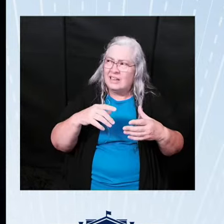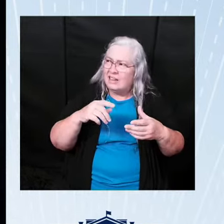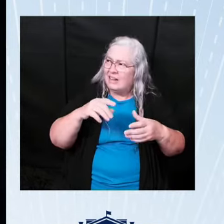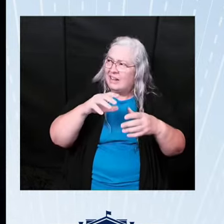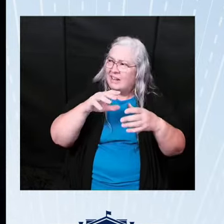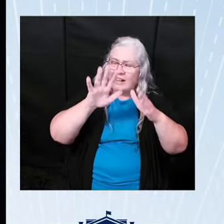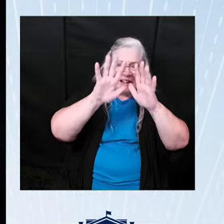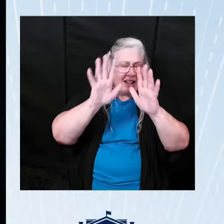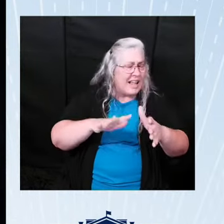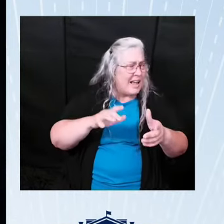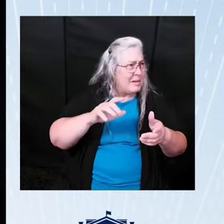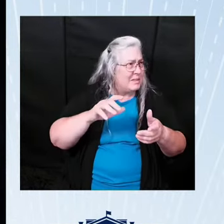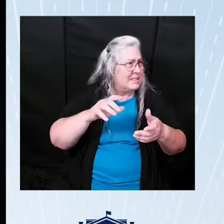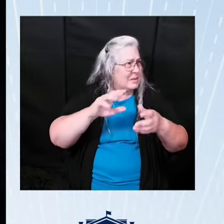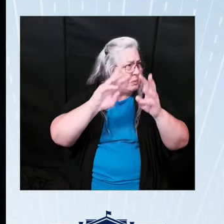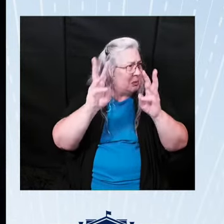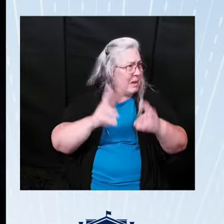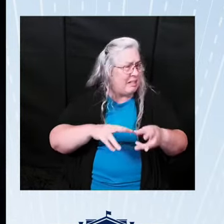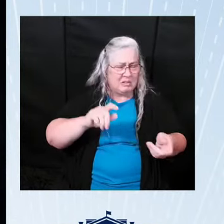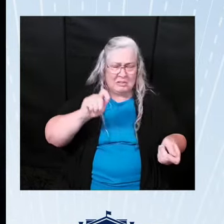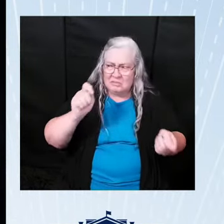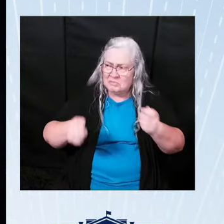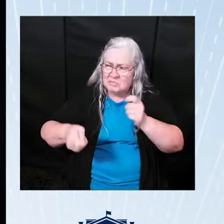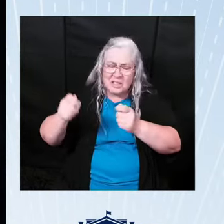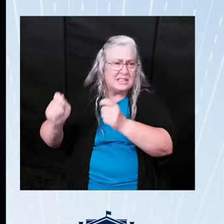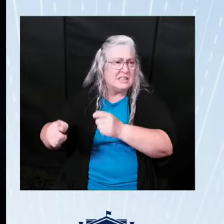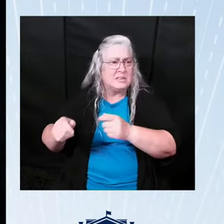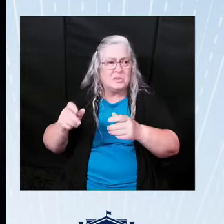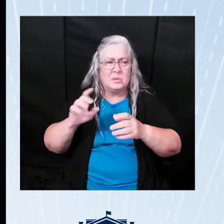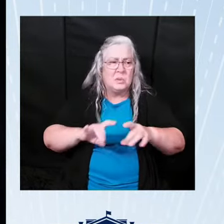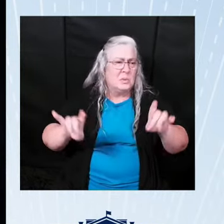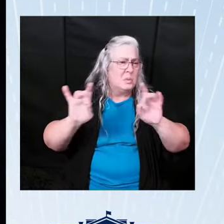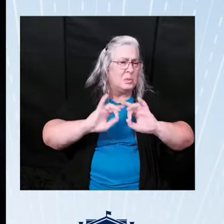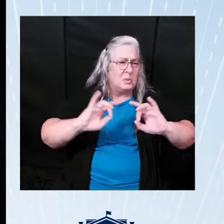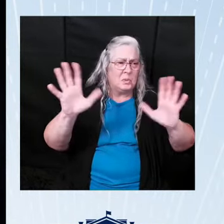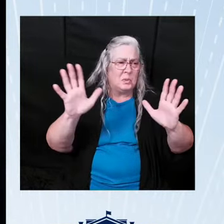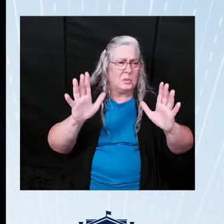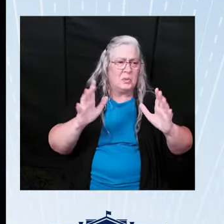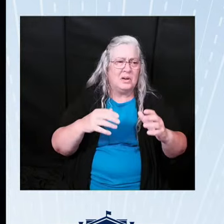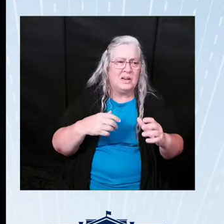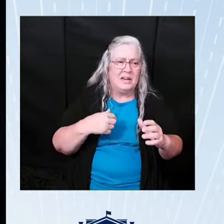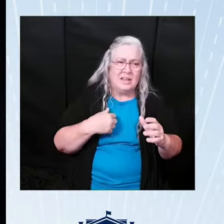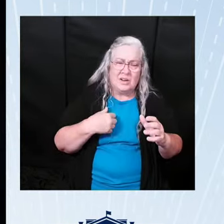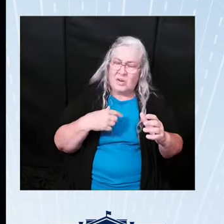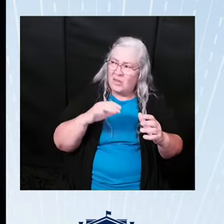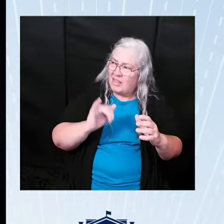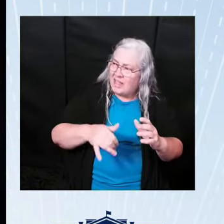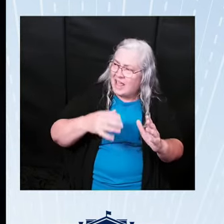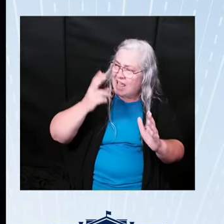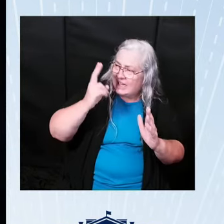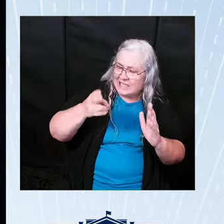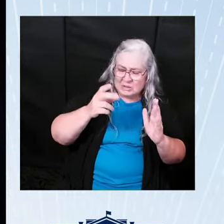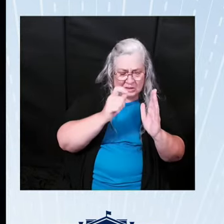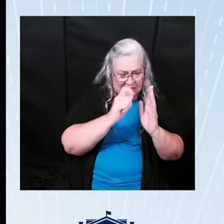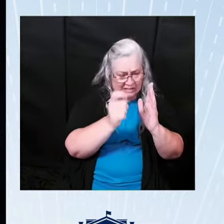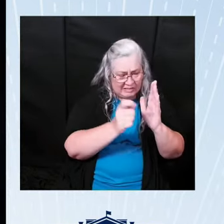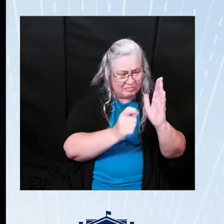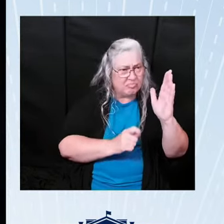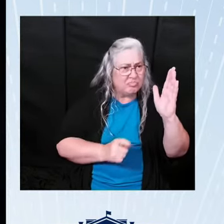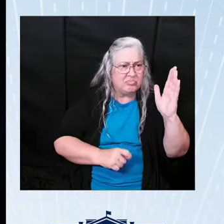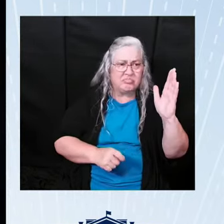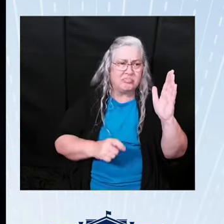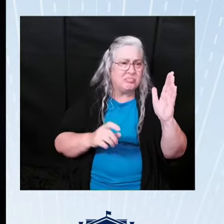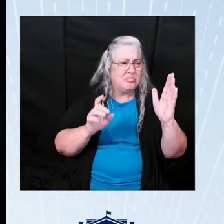a story of doom and despair. This chapter of our history we can write as a moment of rebirth and repair,